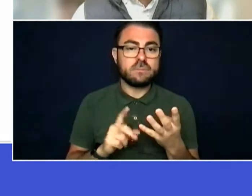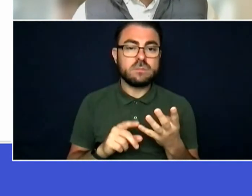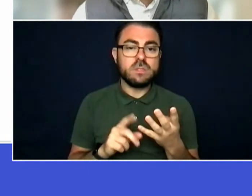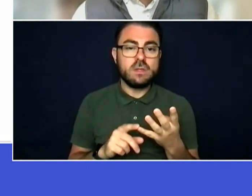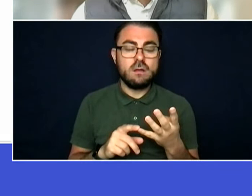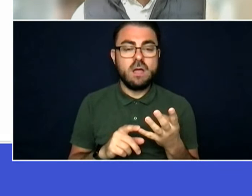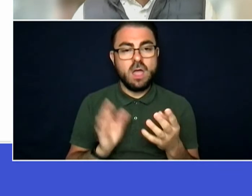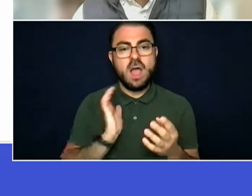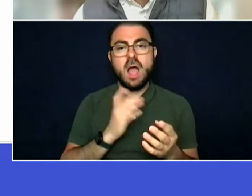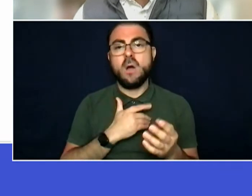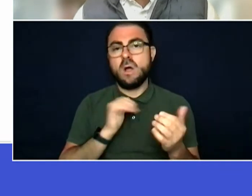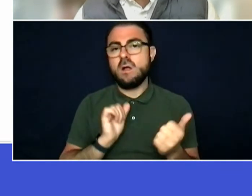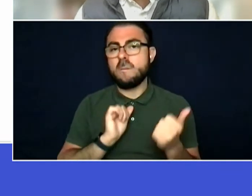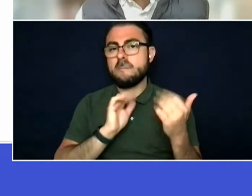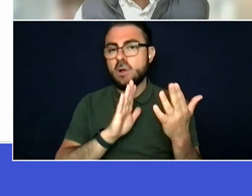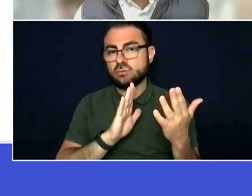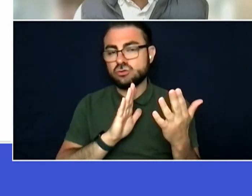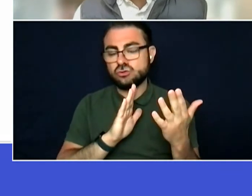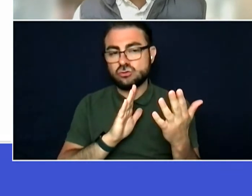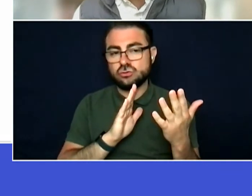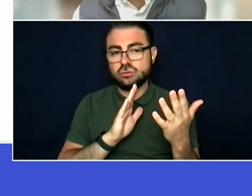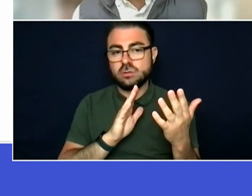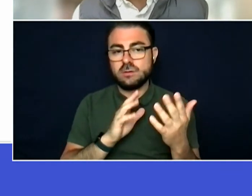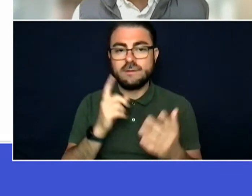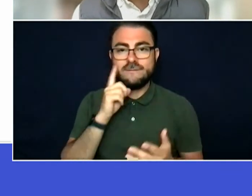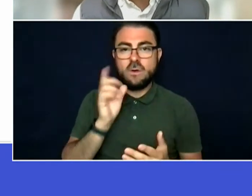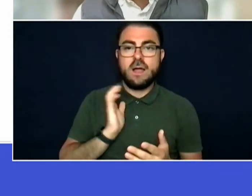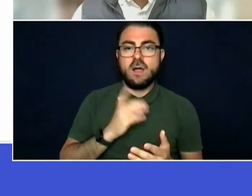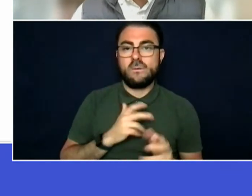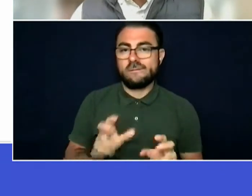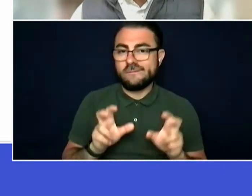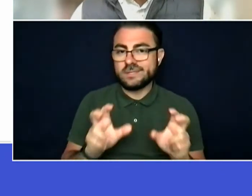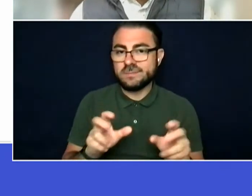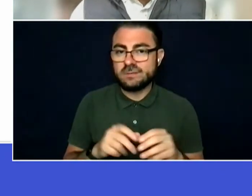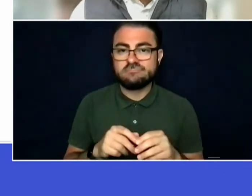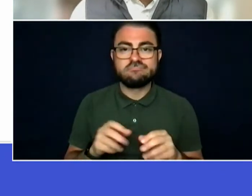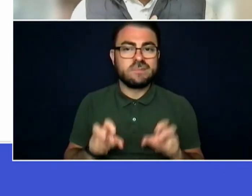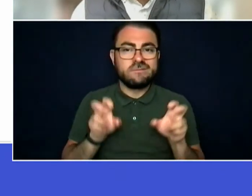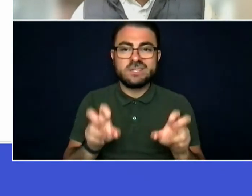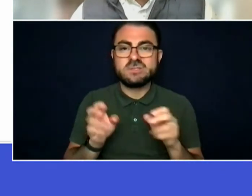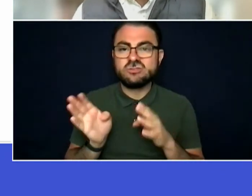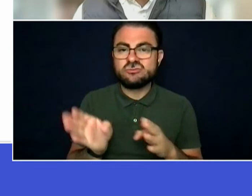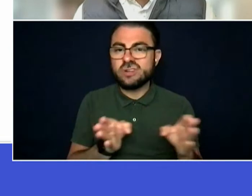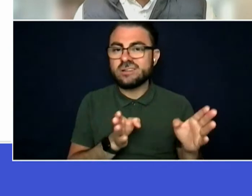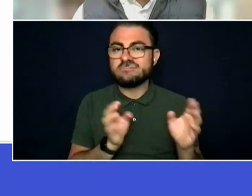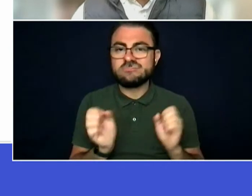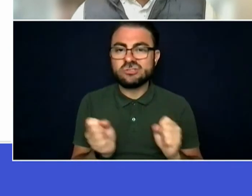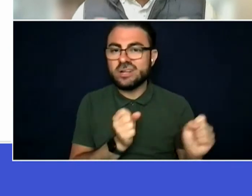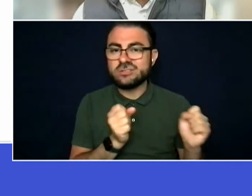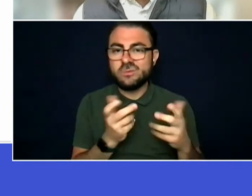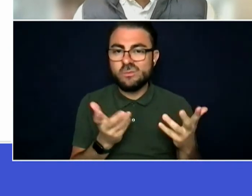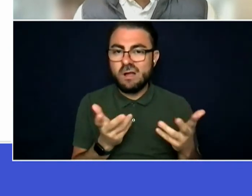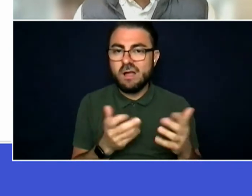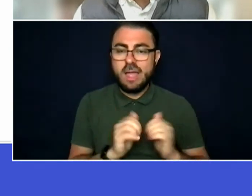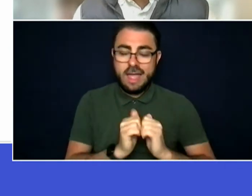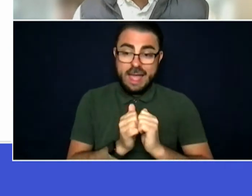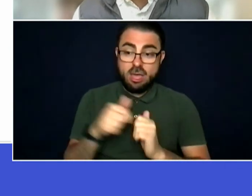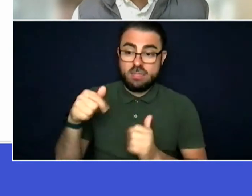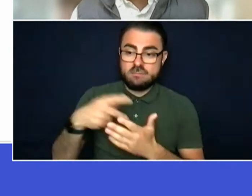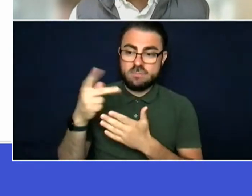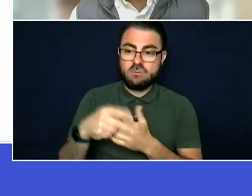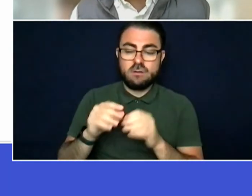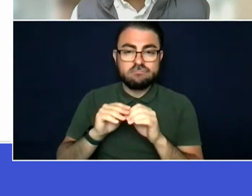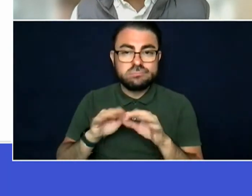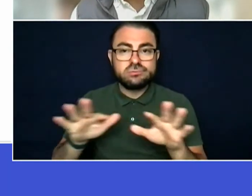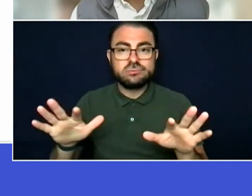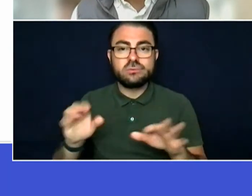but at least on this slide, what is our approach to the investments? What's the investment strategy? How are we, rolling the program out, or other details that are